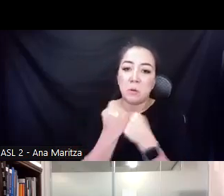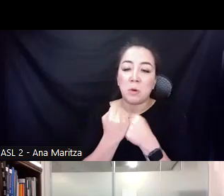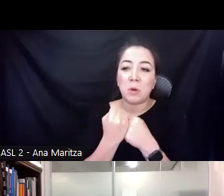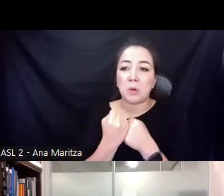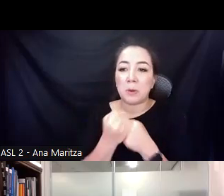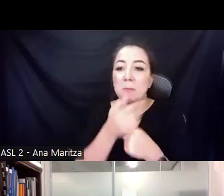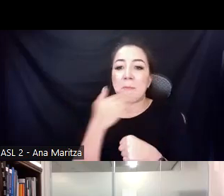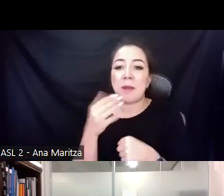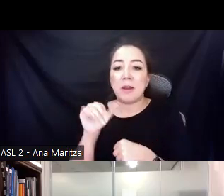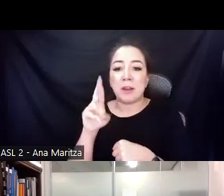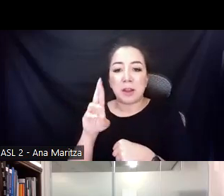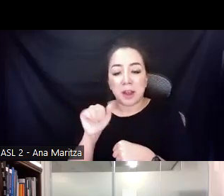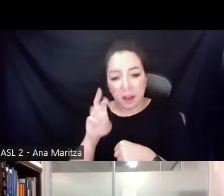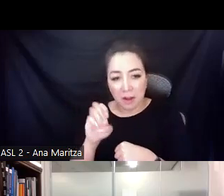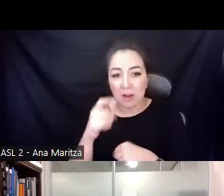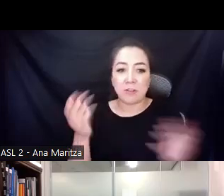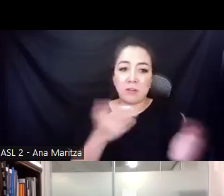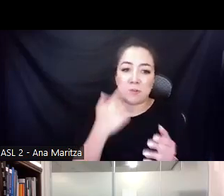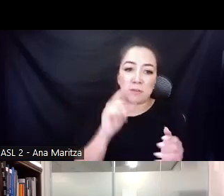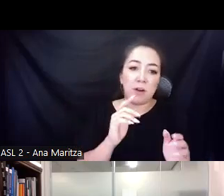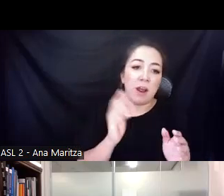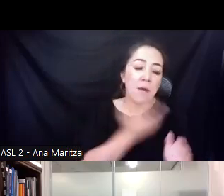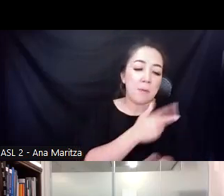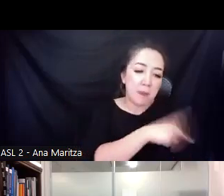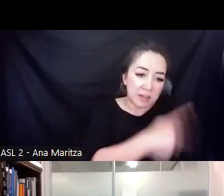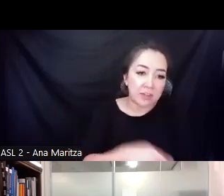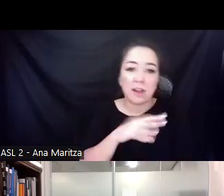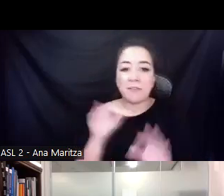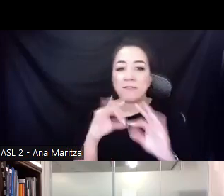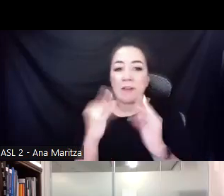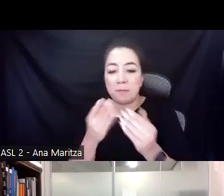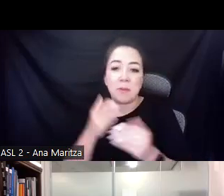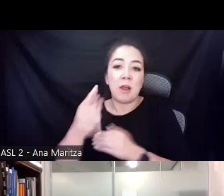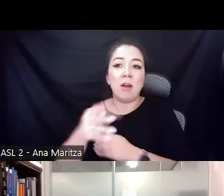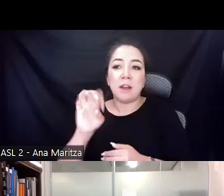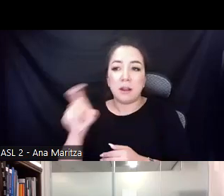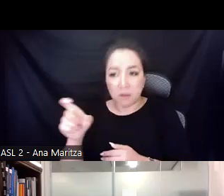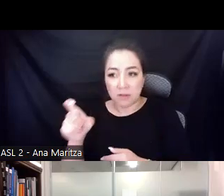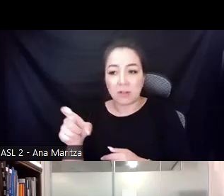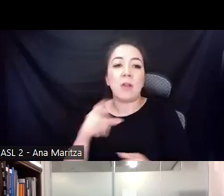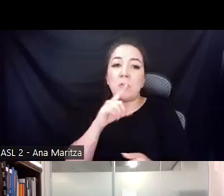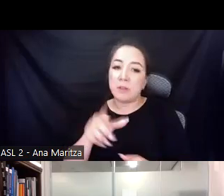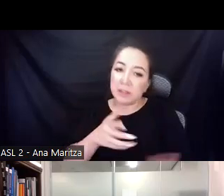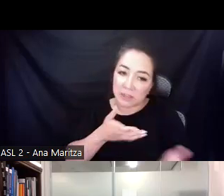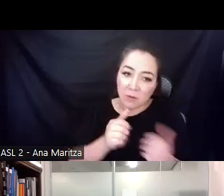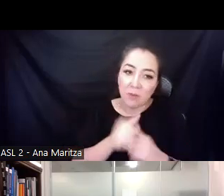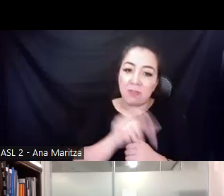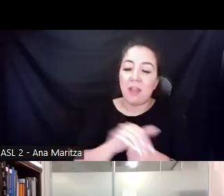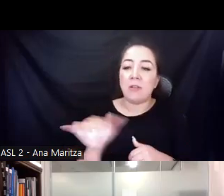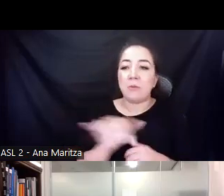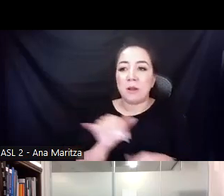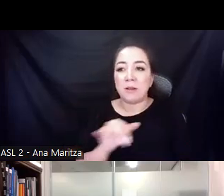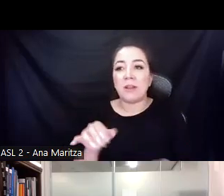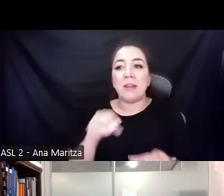better care and services for our patients and families beyond diagnosis and treatment. And we're very actively engaged in that, as well as in the